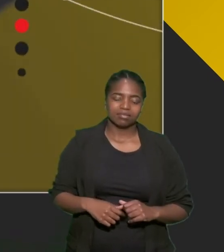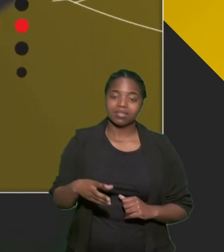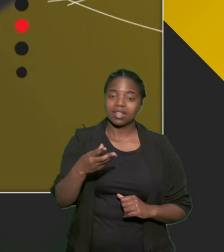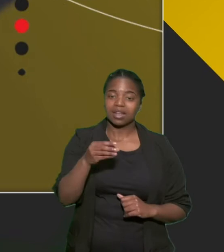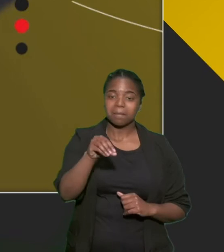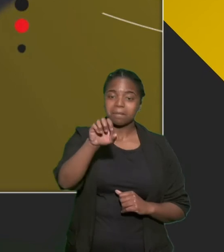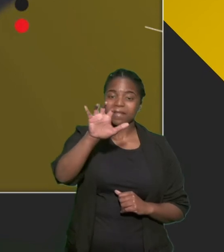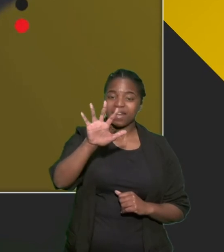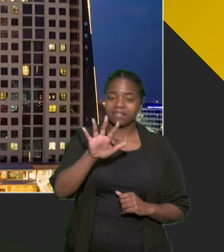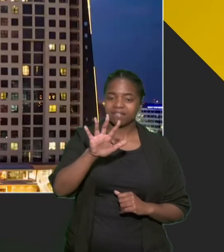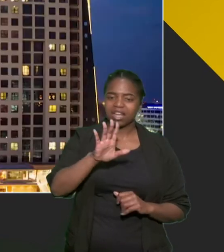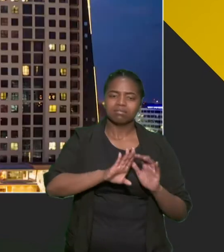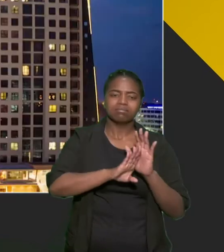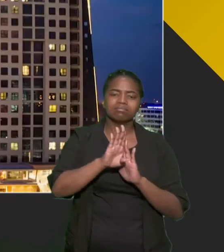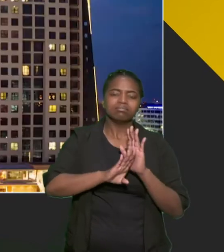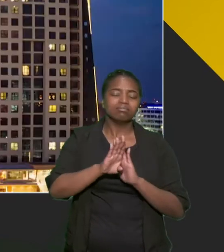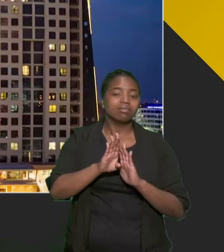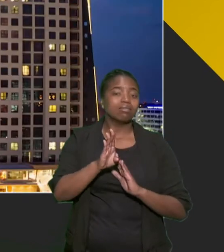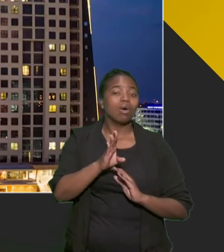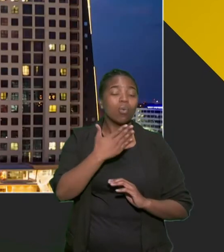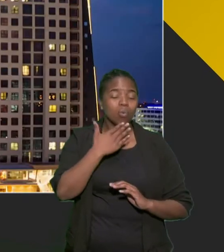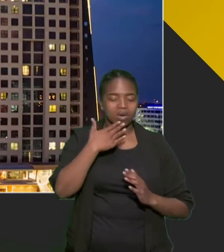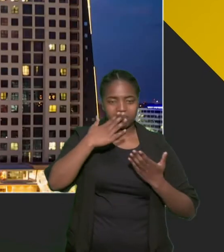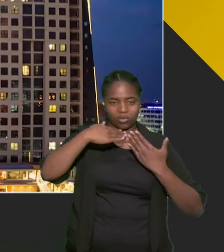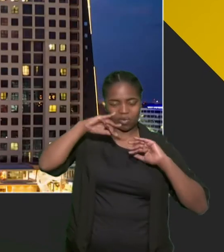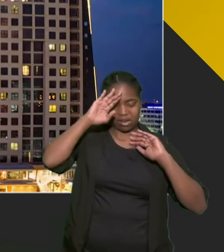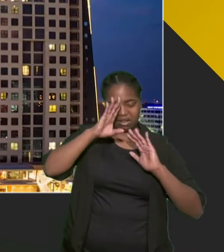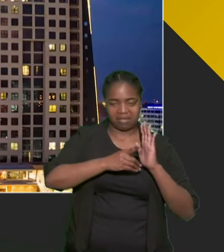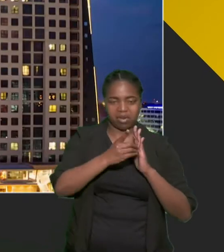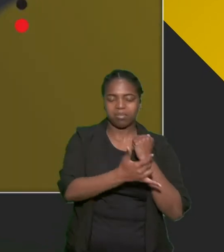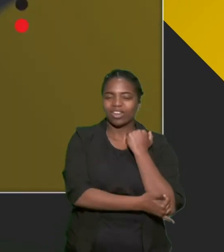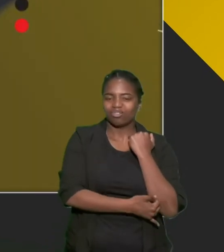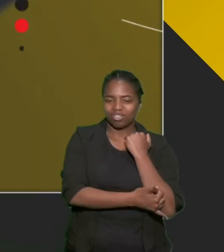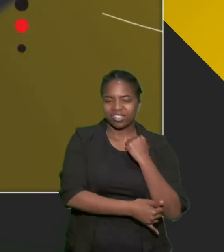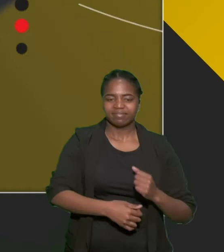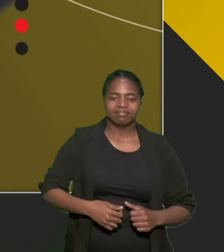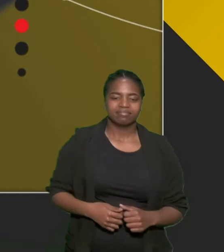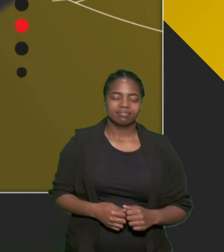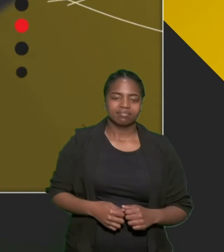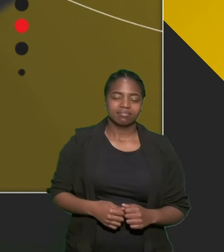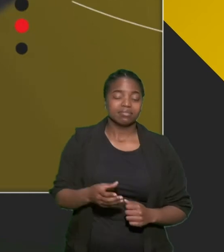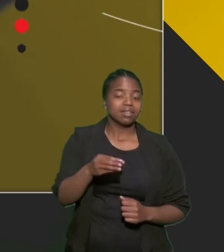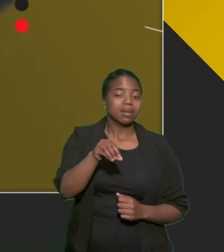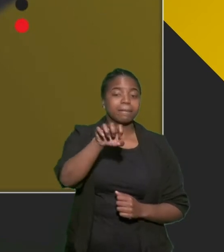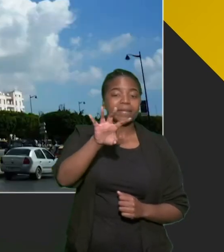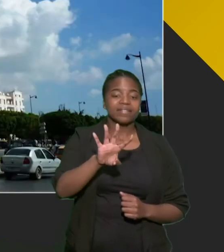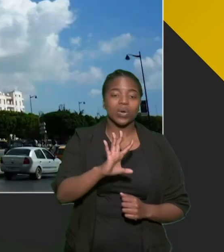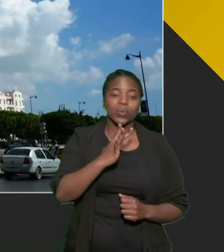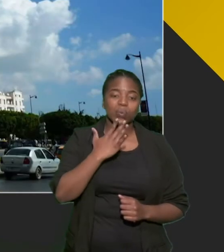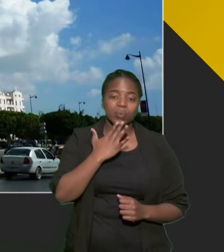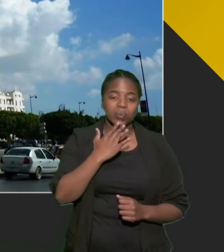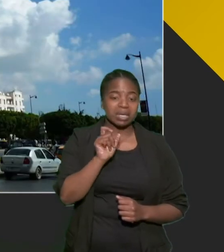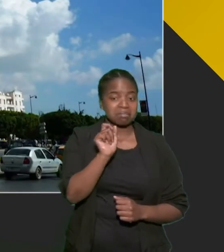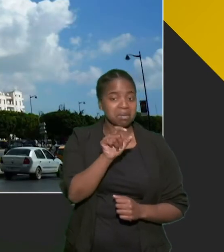Number 5, the most prosperous country is coming in number 5 as the most developed country. It's Botswana. And at number 4, again, we've